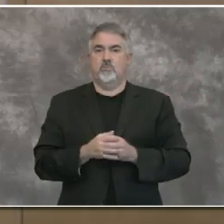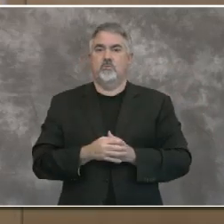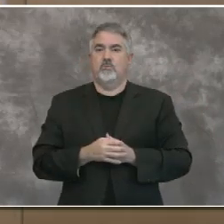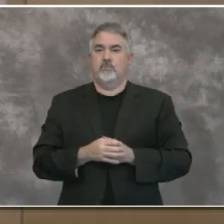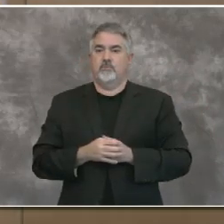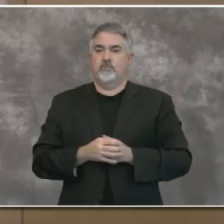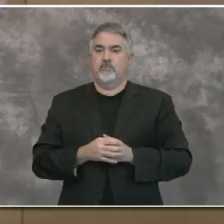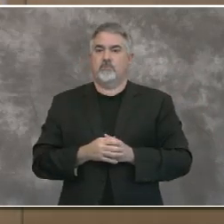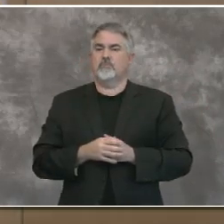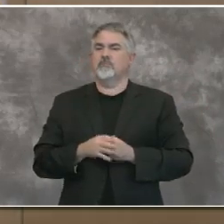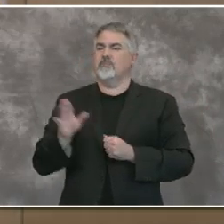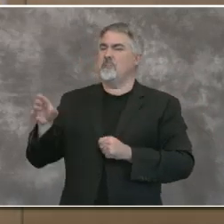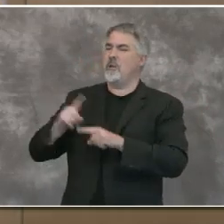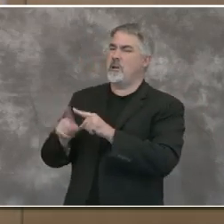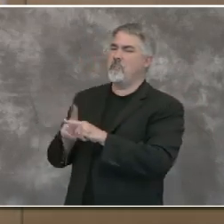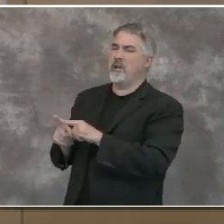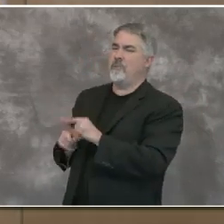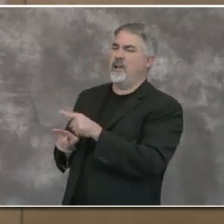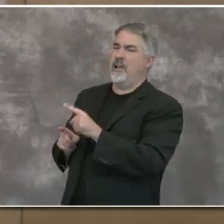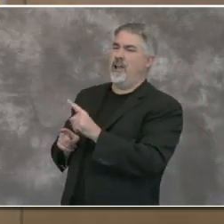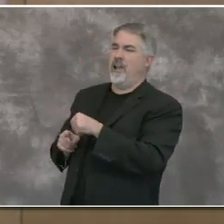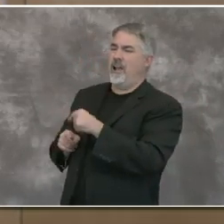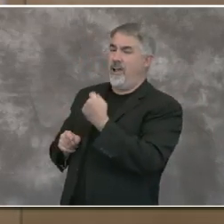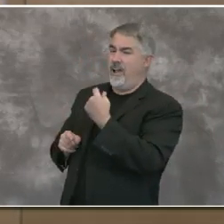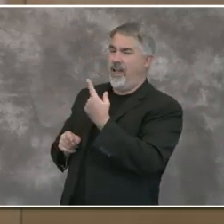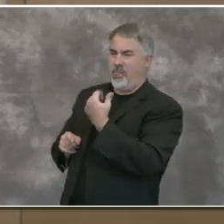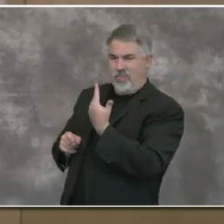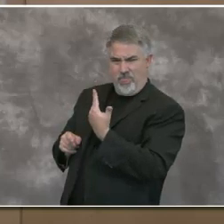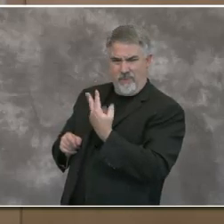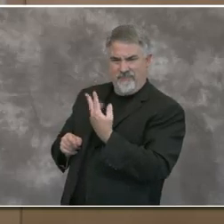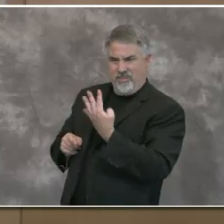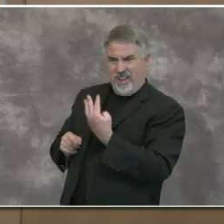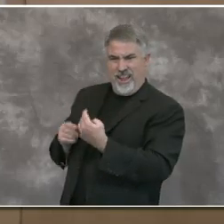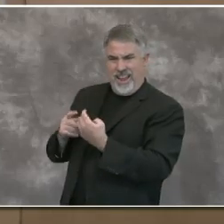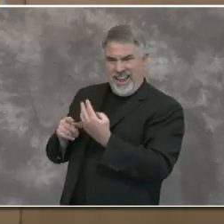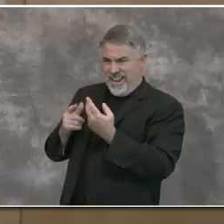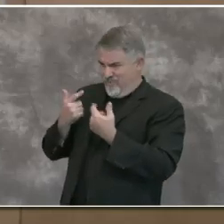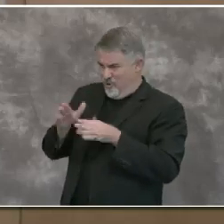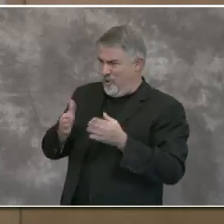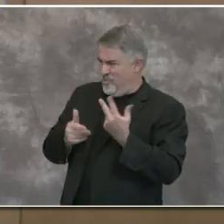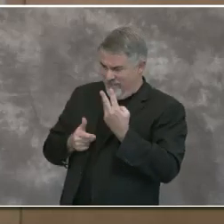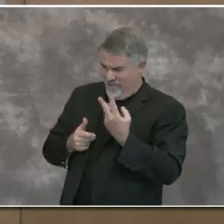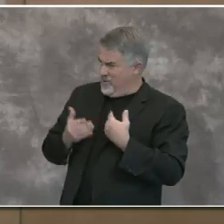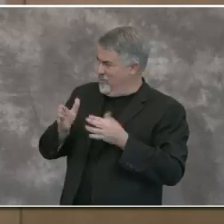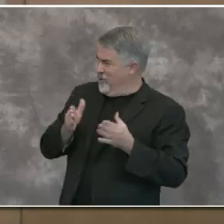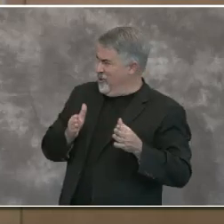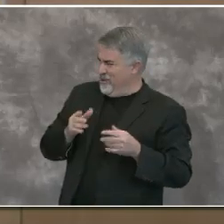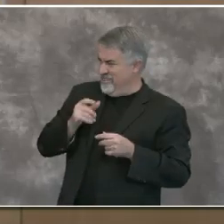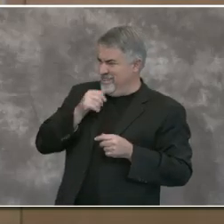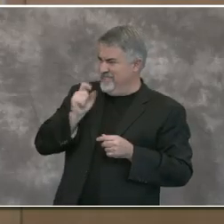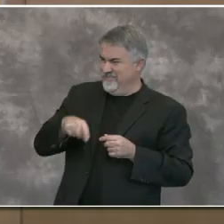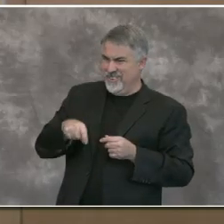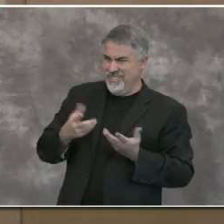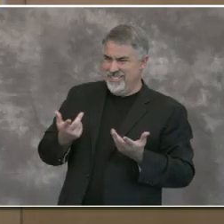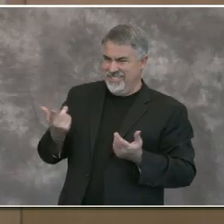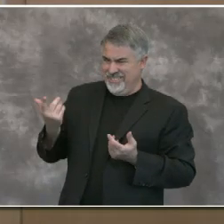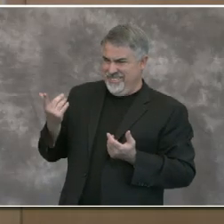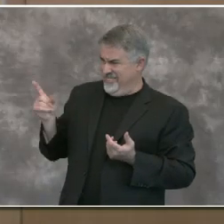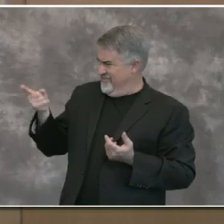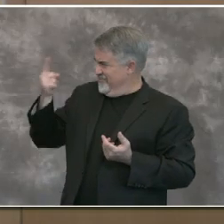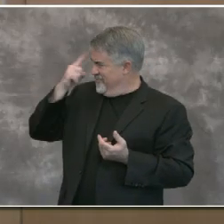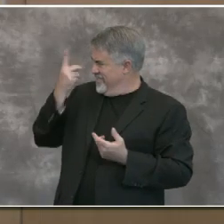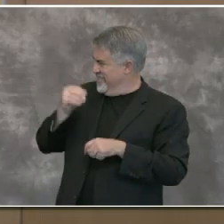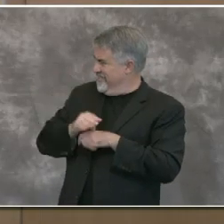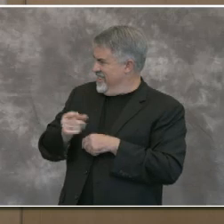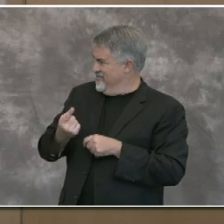But in this case, they're saying there's 3 to 4 patients per room. So I'm just curious what you're advising with social